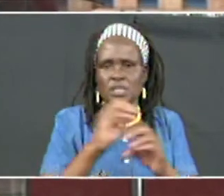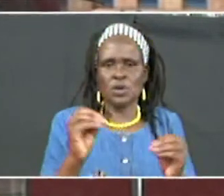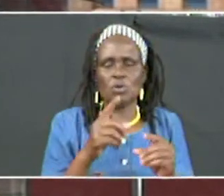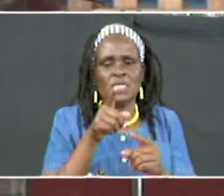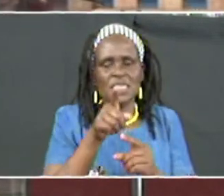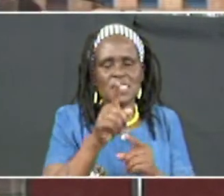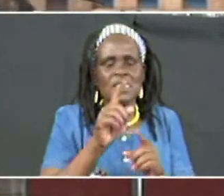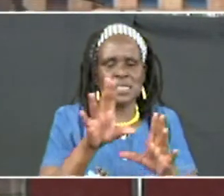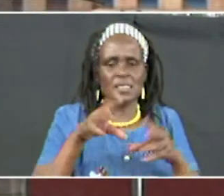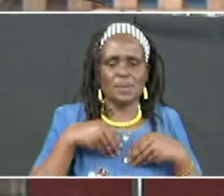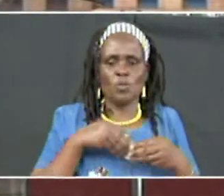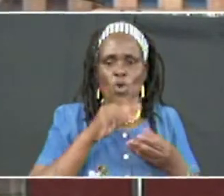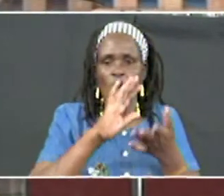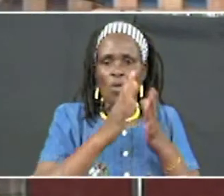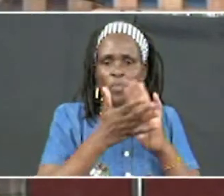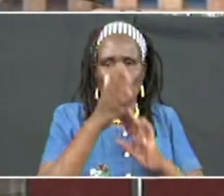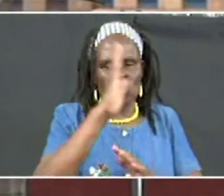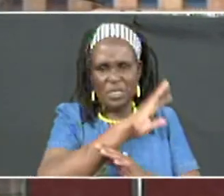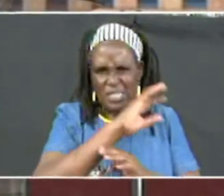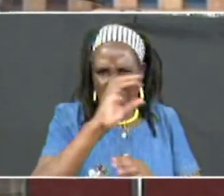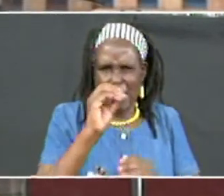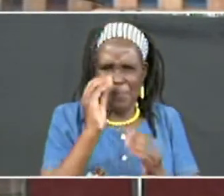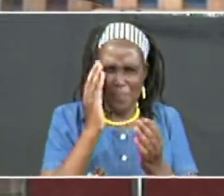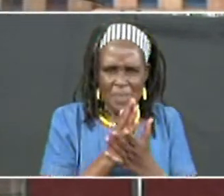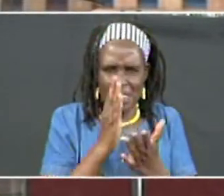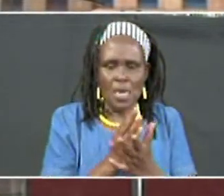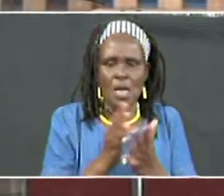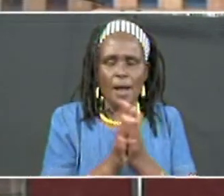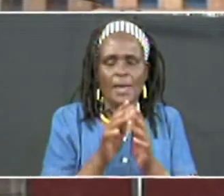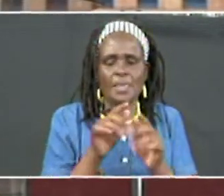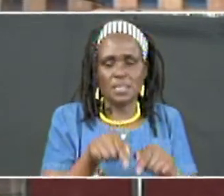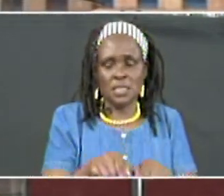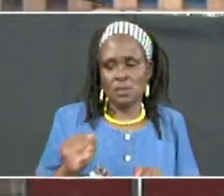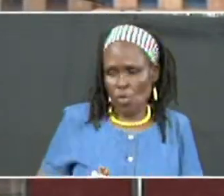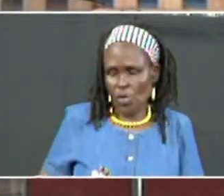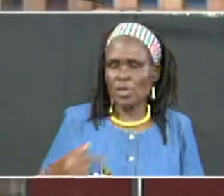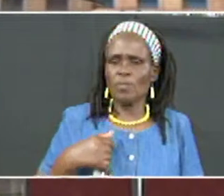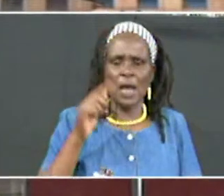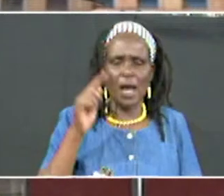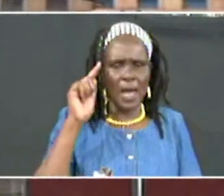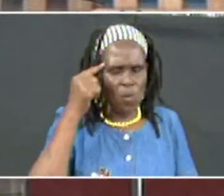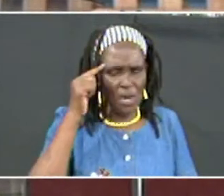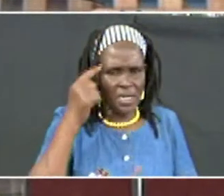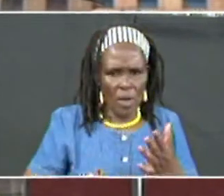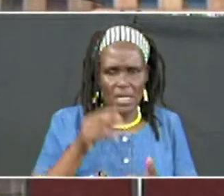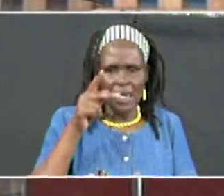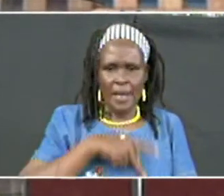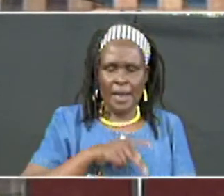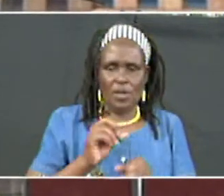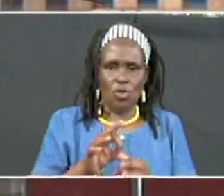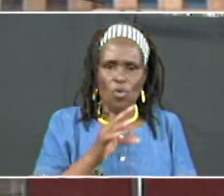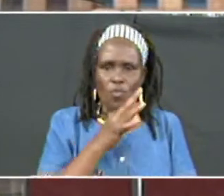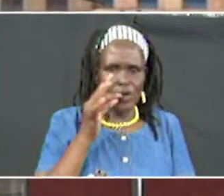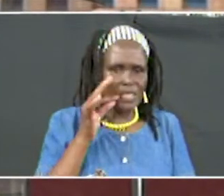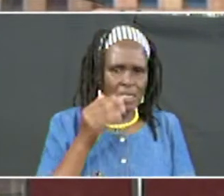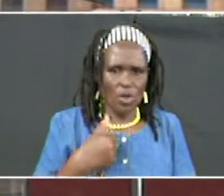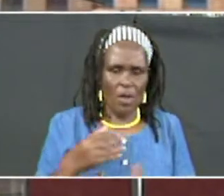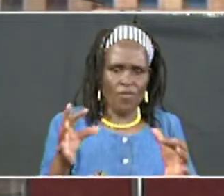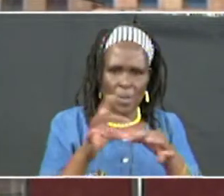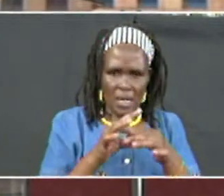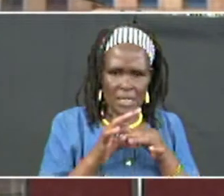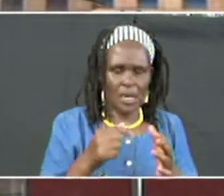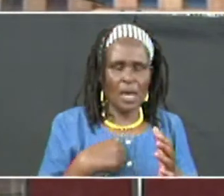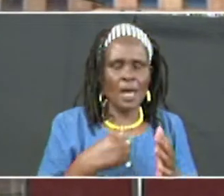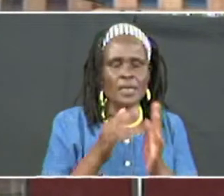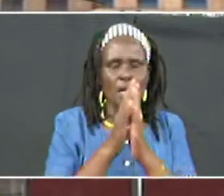unacceptable to him. And this morning, I wonder what kind of fast you have been engaging in. And I pray that it